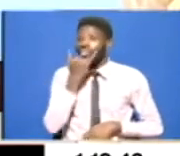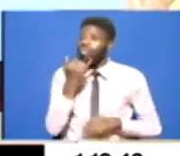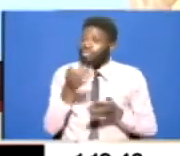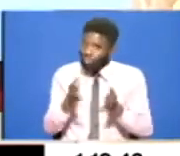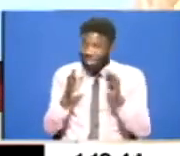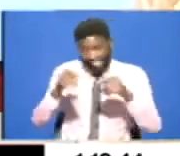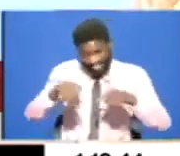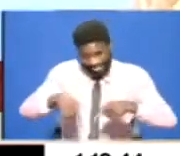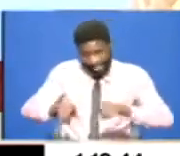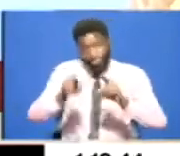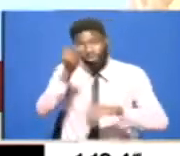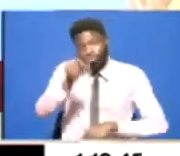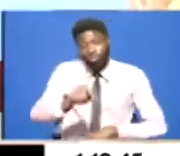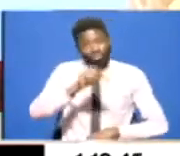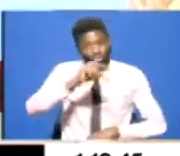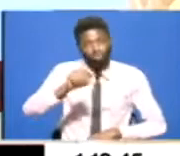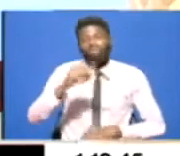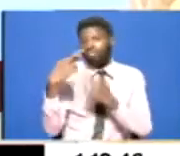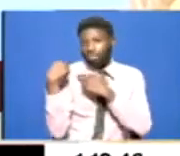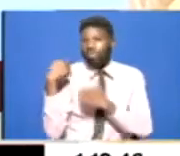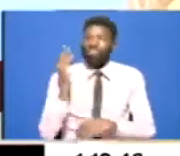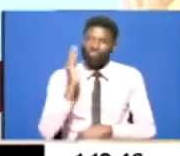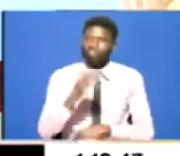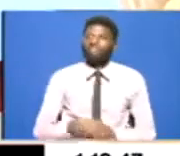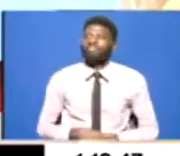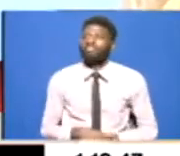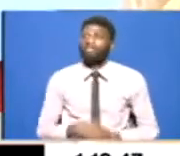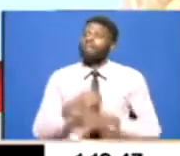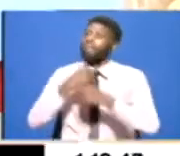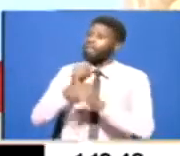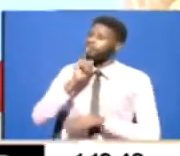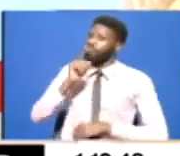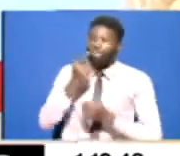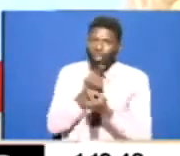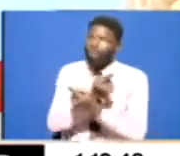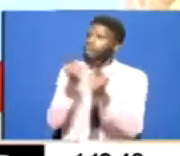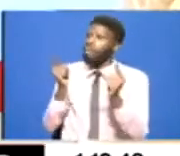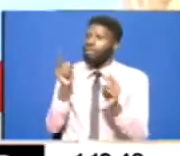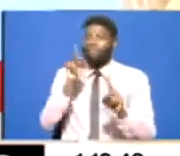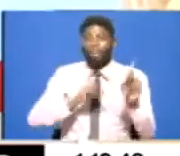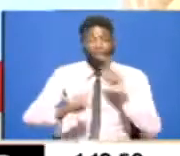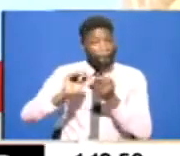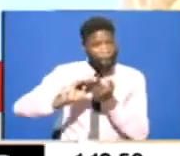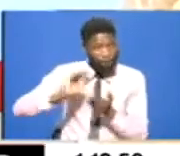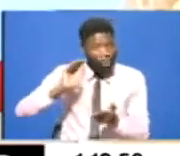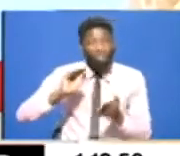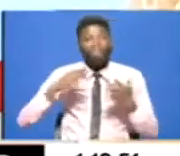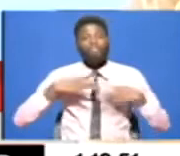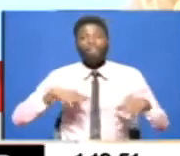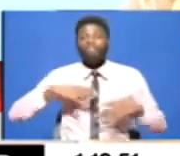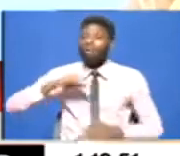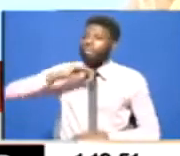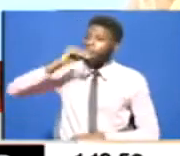kwamba wananchi wote, especially wa hii area yetu, eneo ya Mount Kenya, kila mtu anataka kupanda